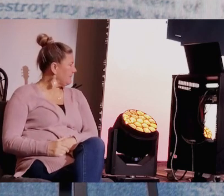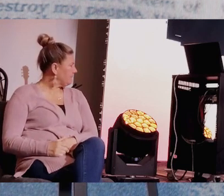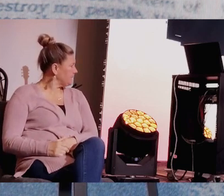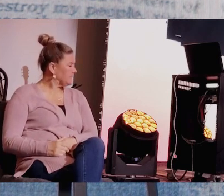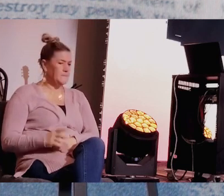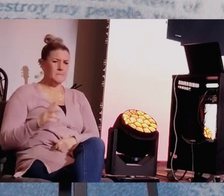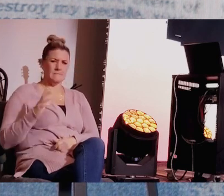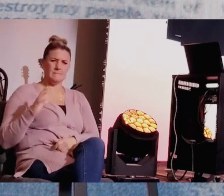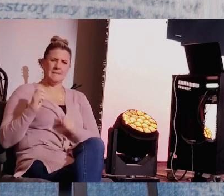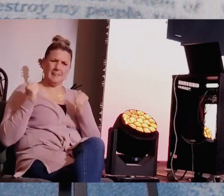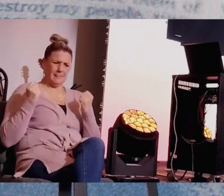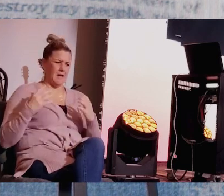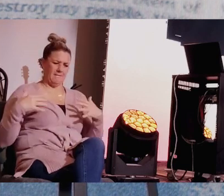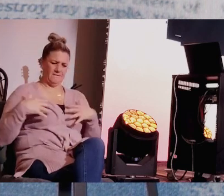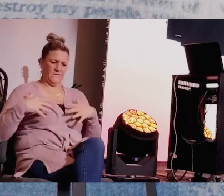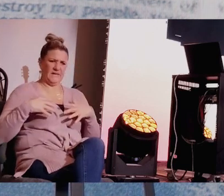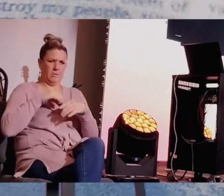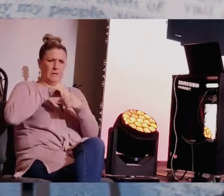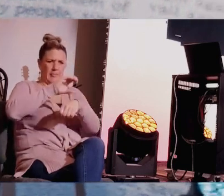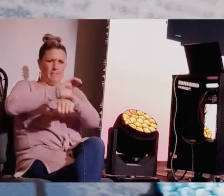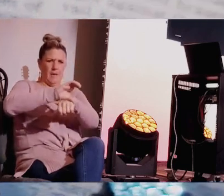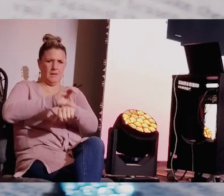There's a lot of fear in the body